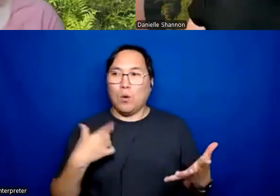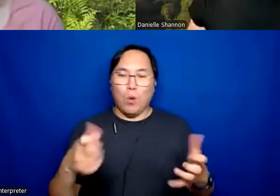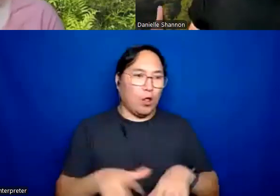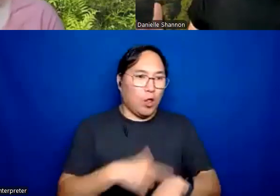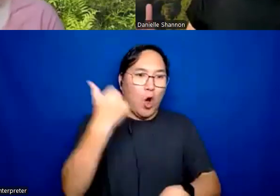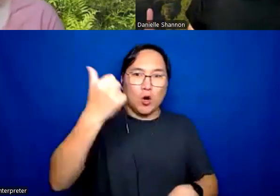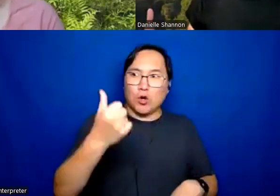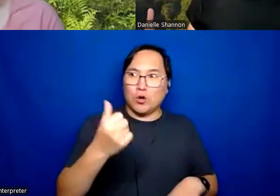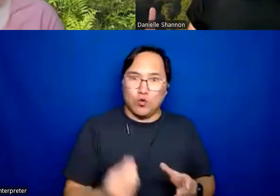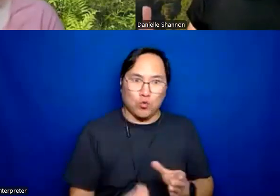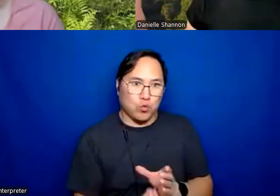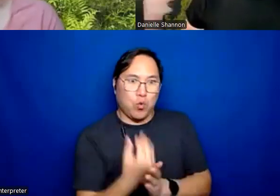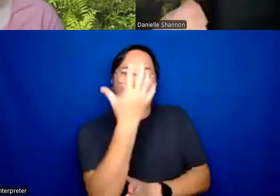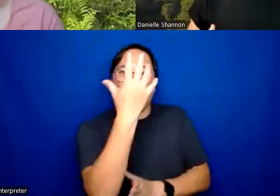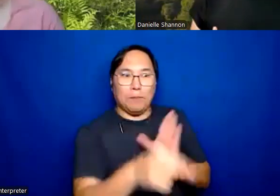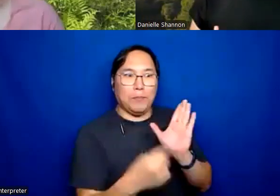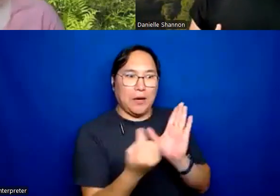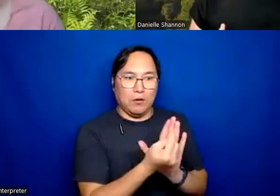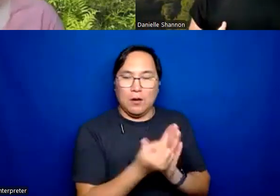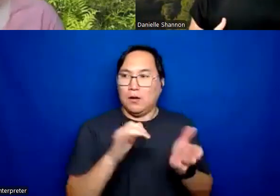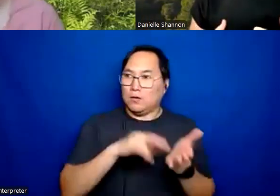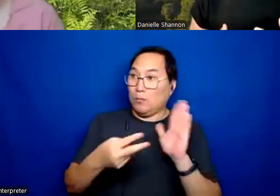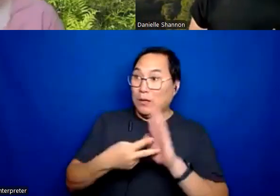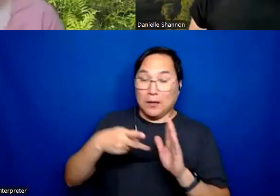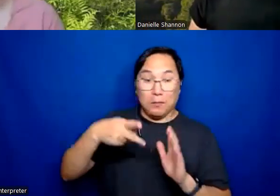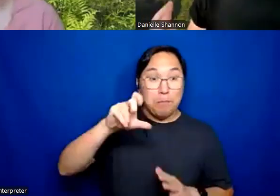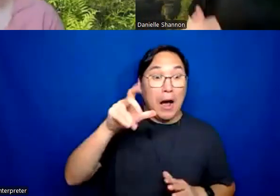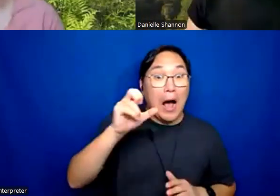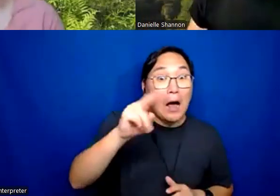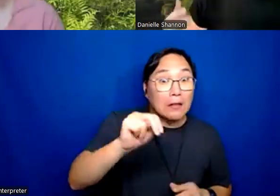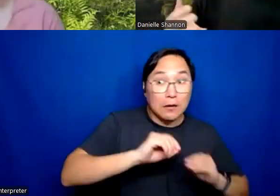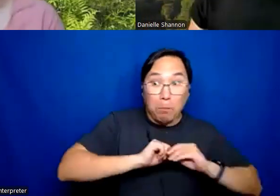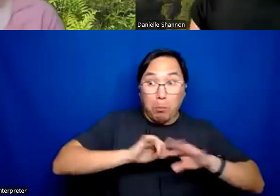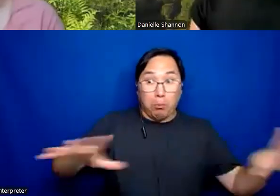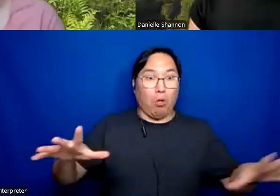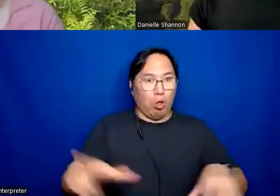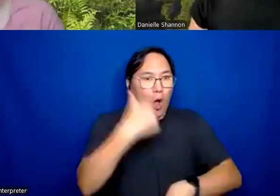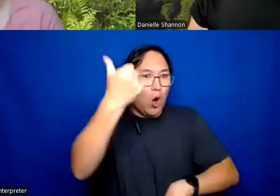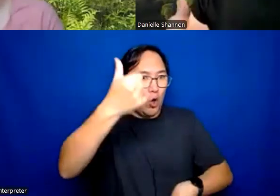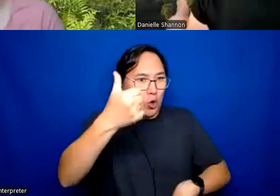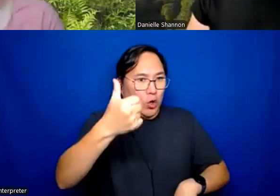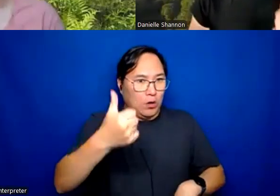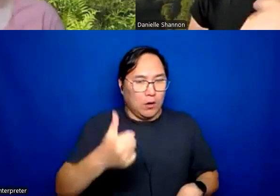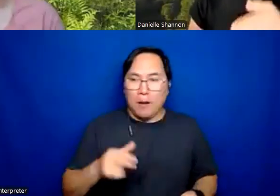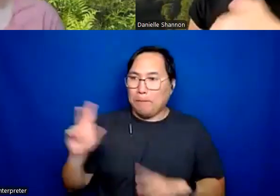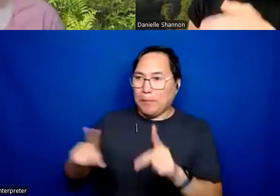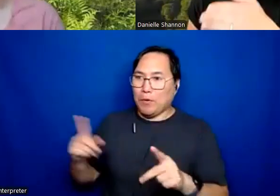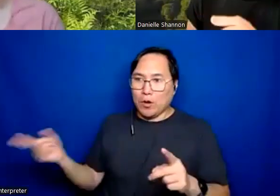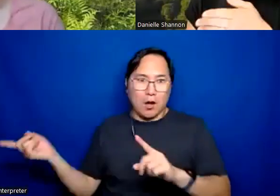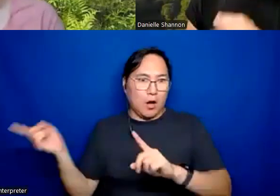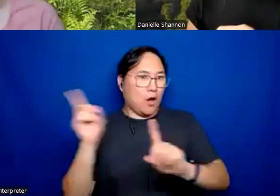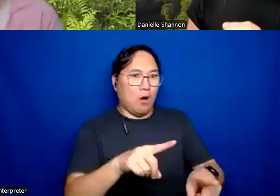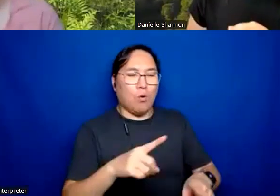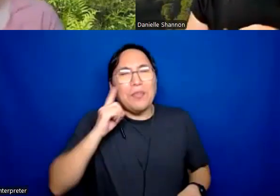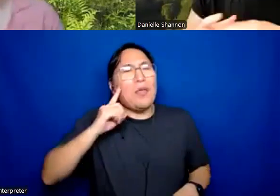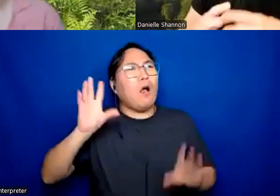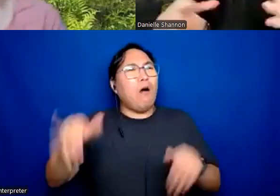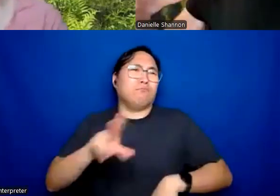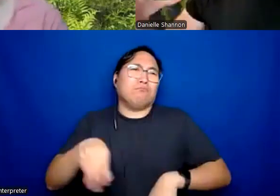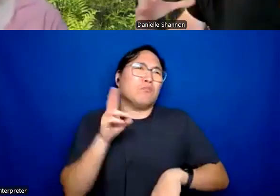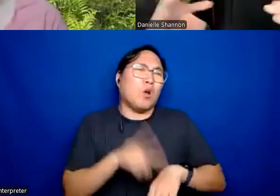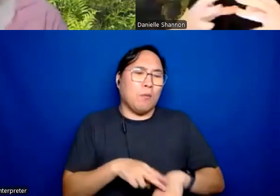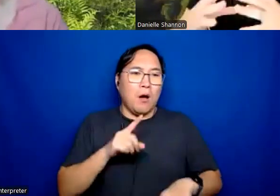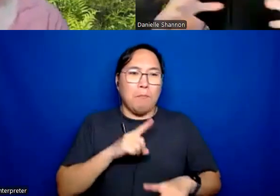on pollen generation. That's having an effect. People are coming to these places. They're coming at the times that they would always come to, but